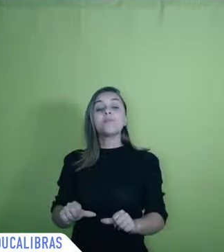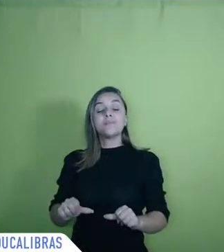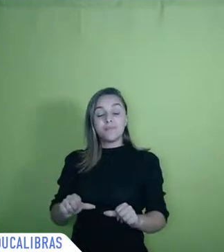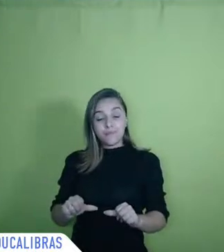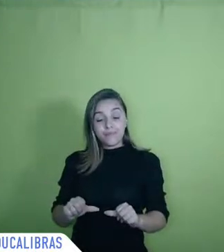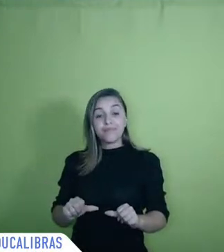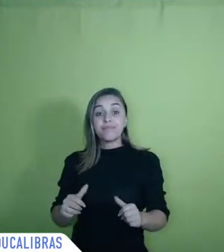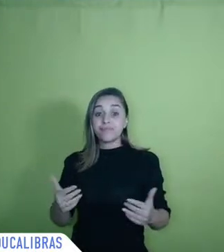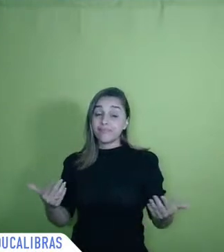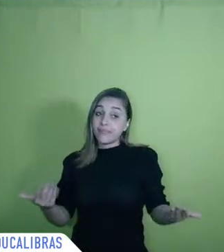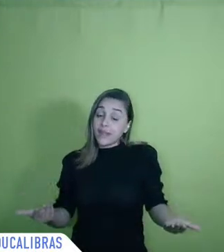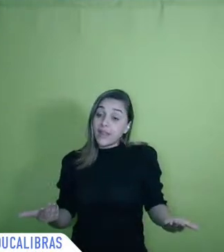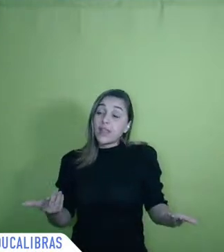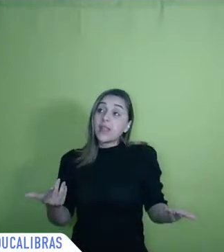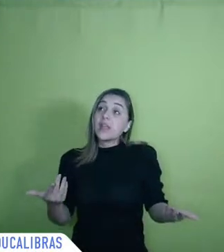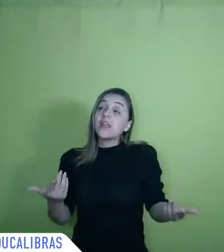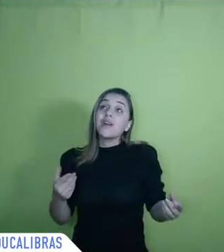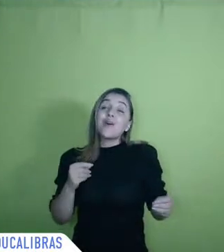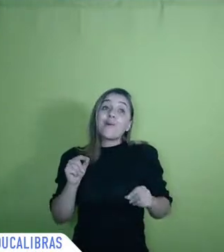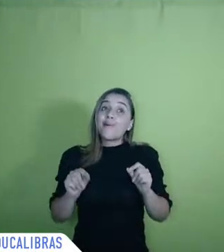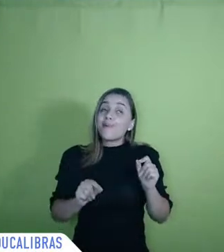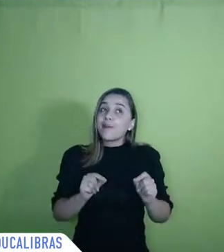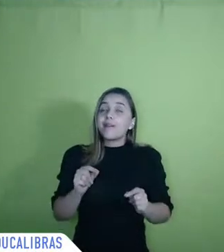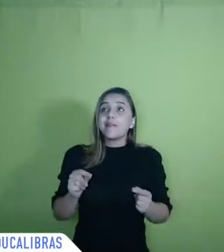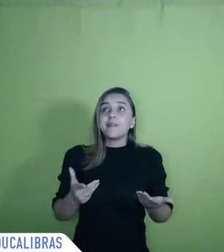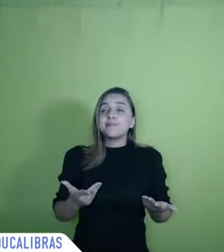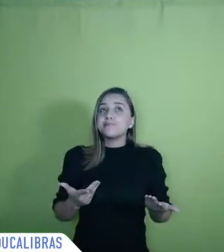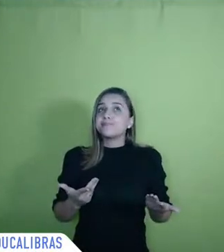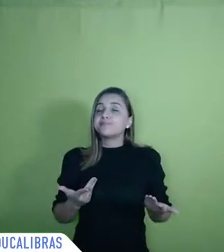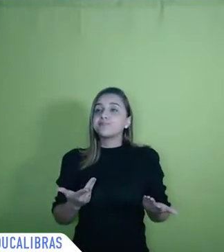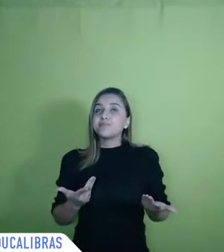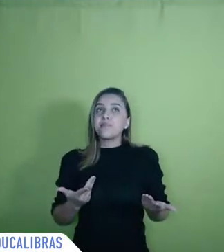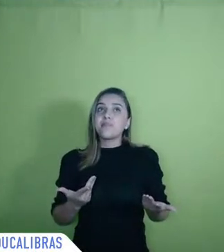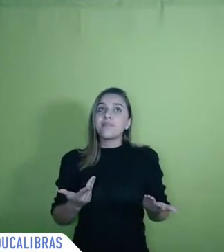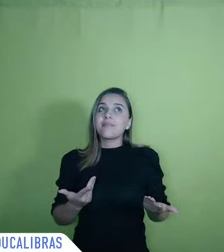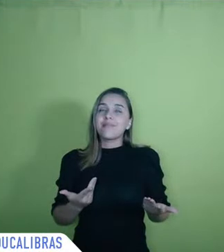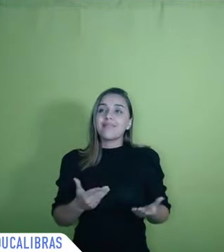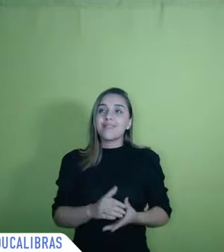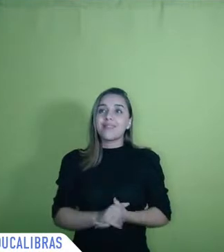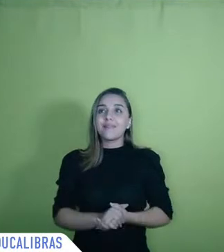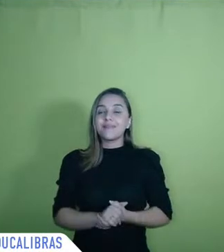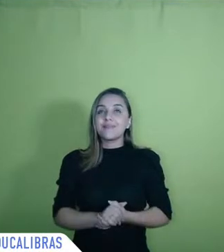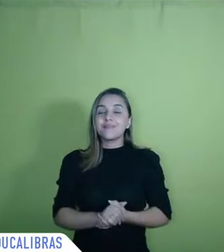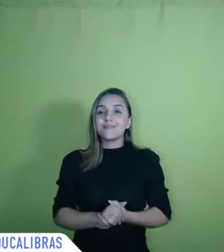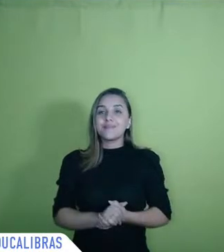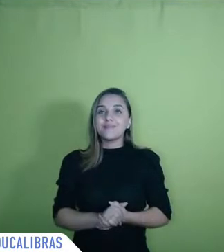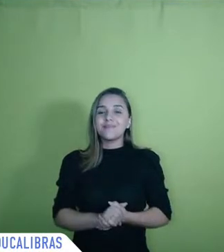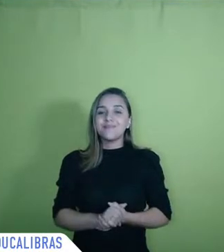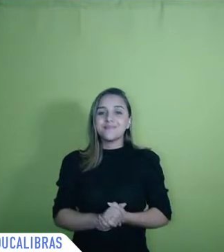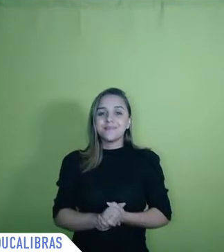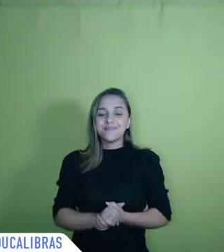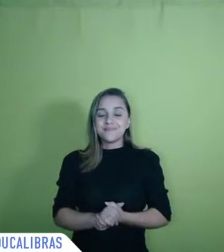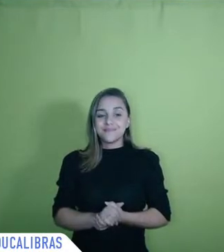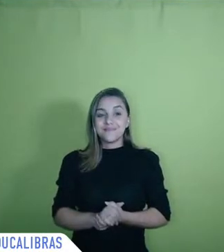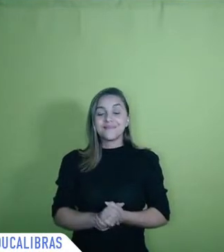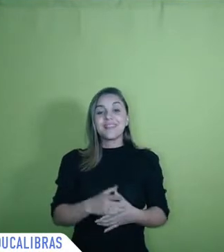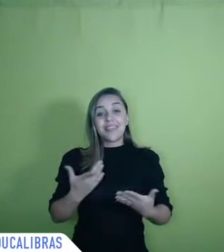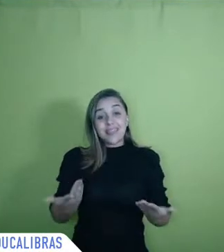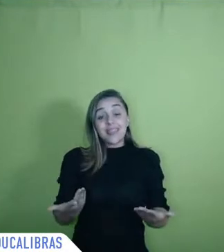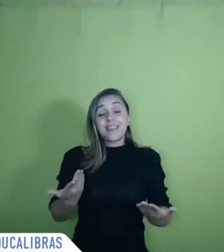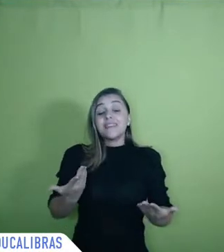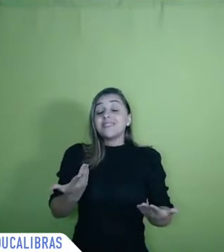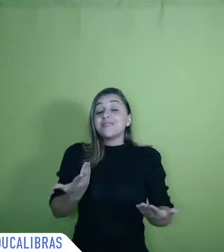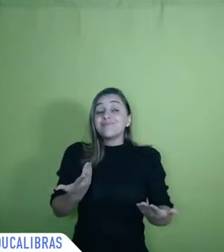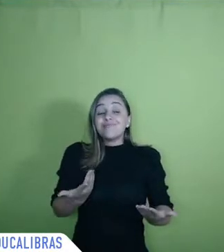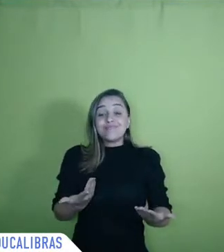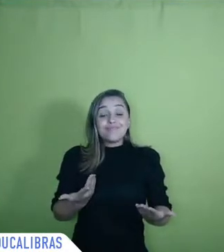these are distributional variables in themselves. So, I mean, getting just those two addressed, unemployment and informality,